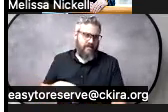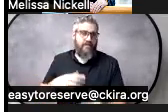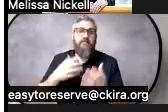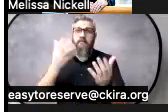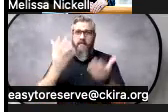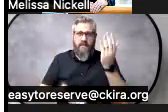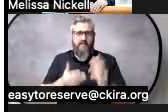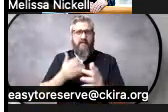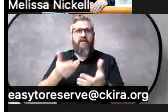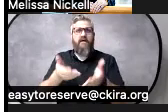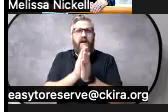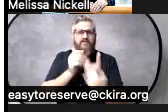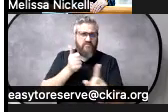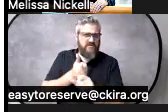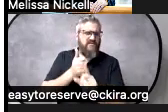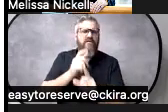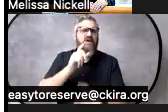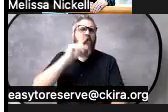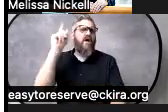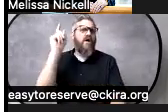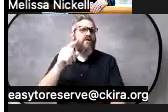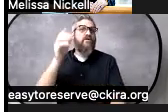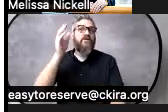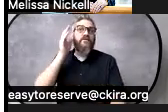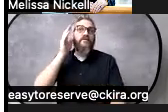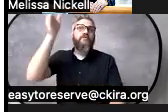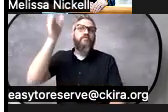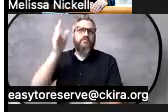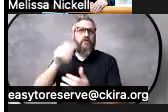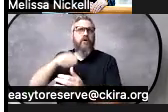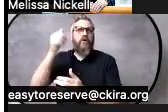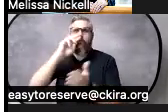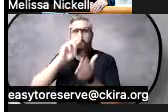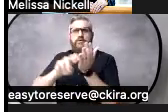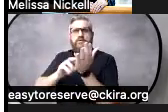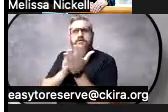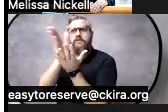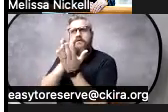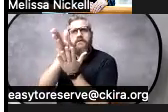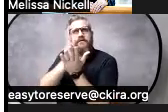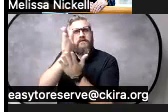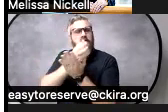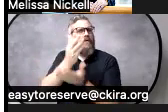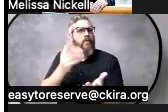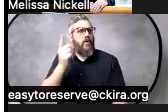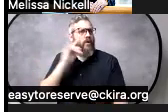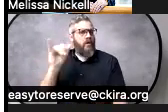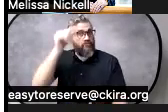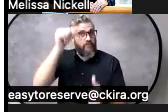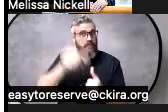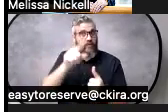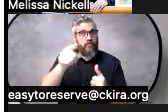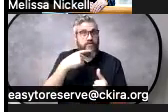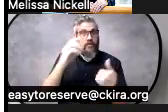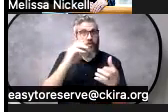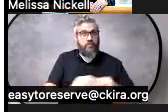ask yourself, or answer, what might these future directions look like? Now, remember, you are the narrator, so it's